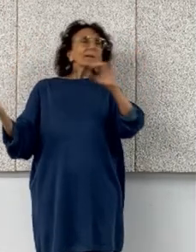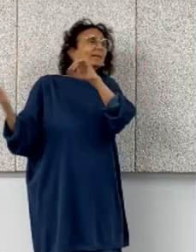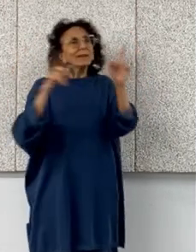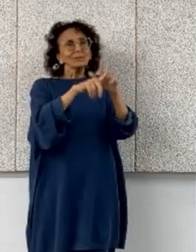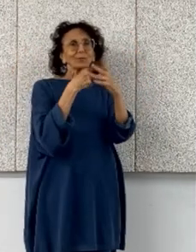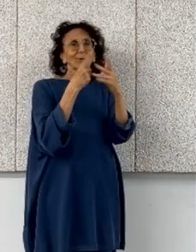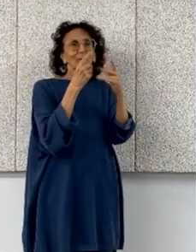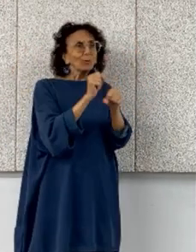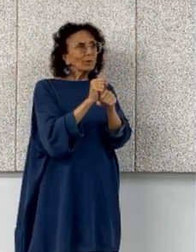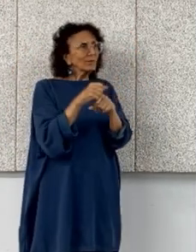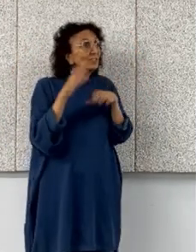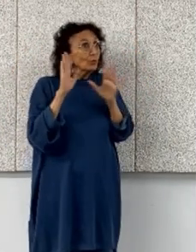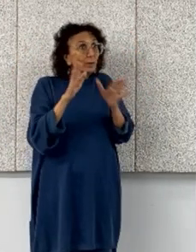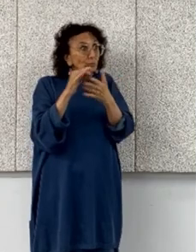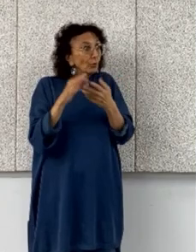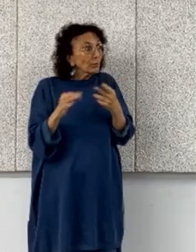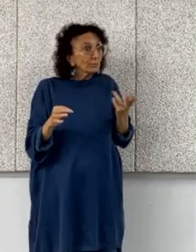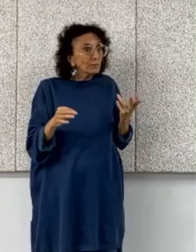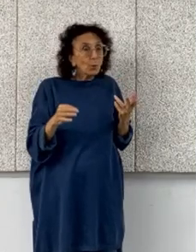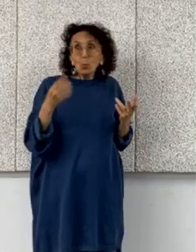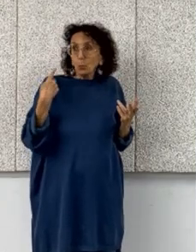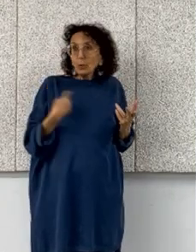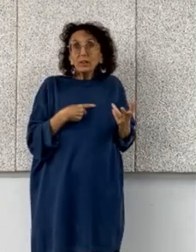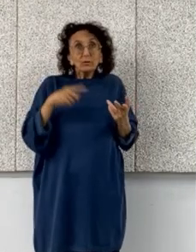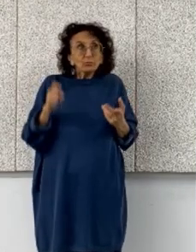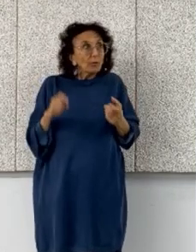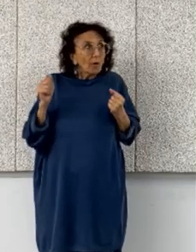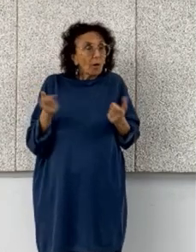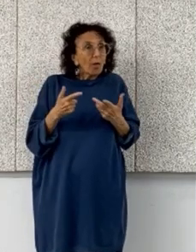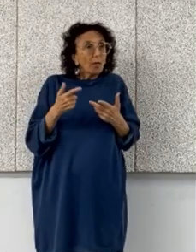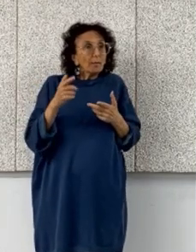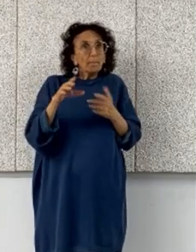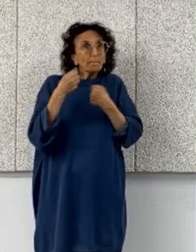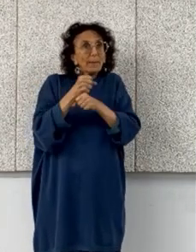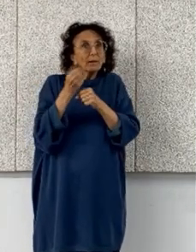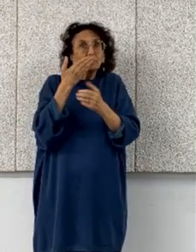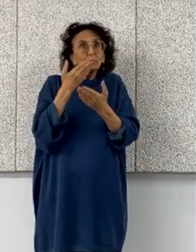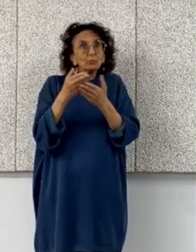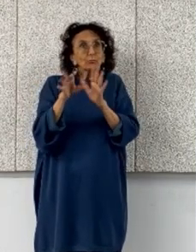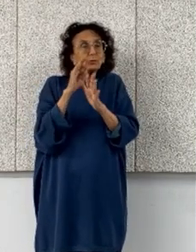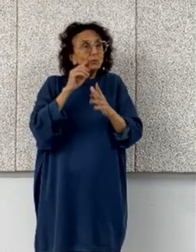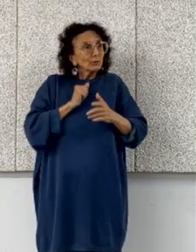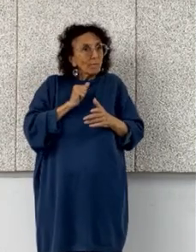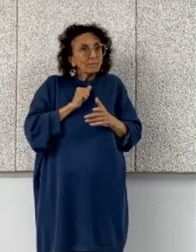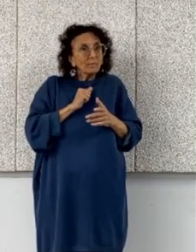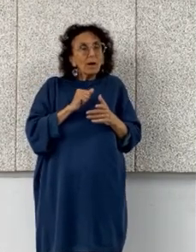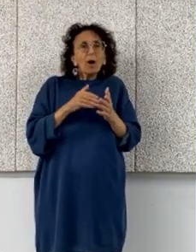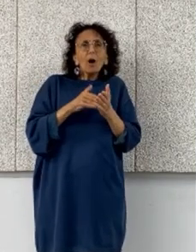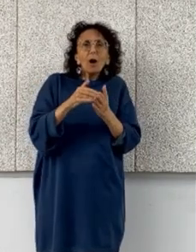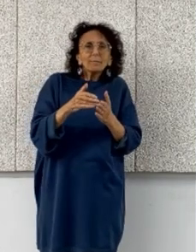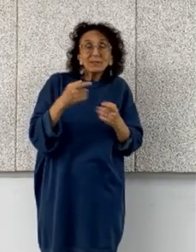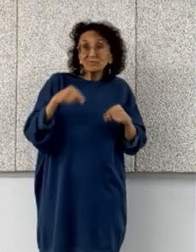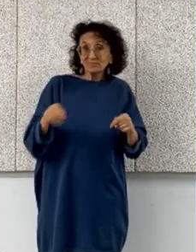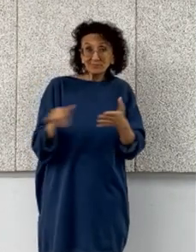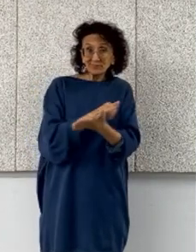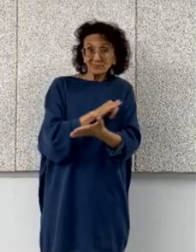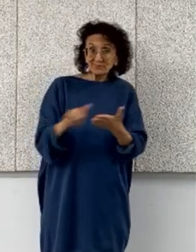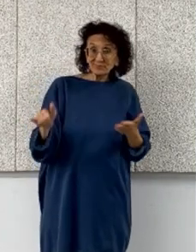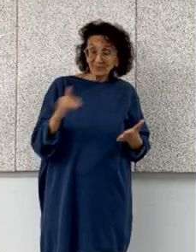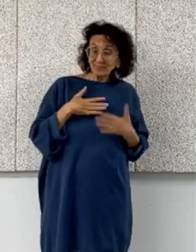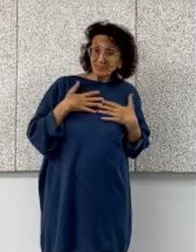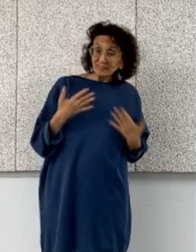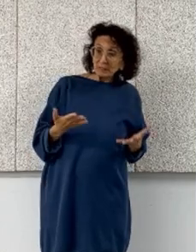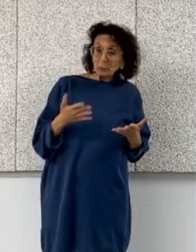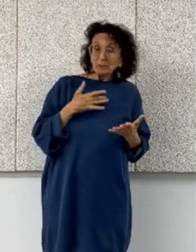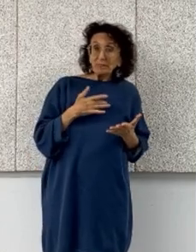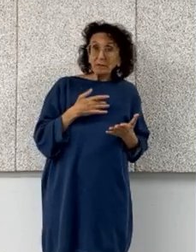all do that. Like, we should not feel, I think so often we're meant, especially in New York City, I have to say, I think you're